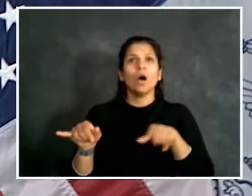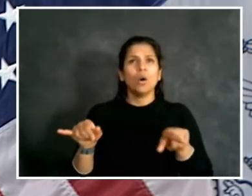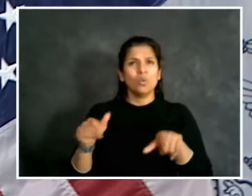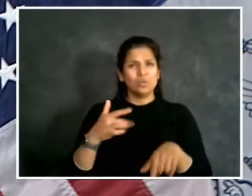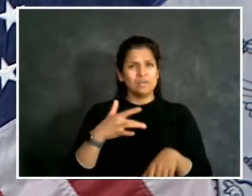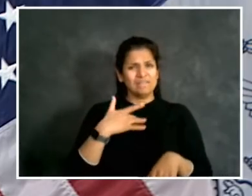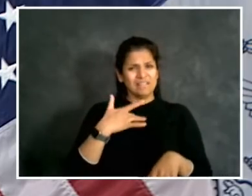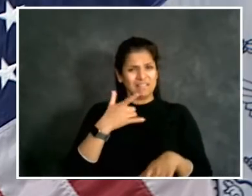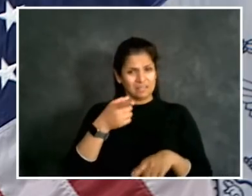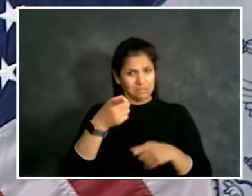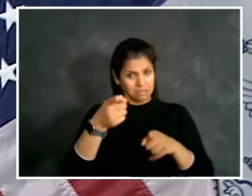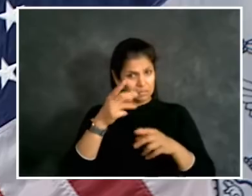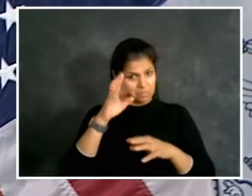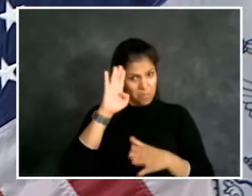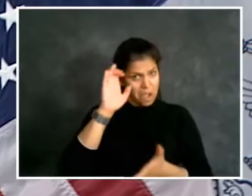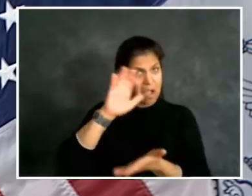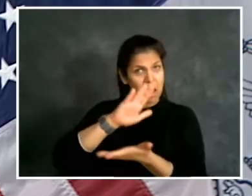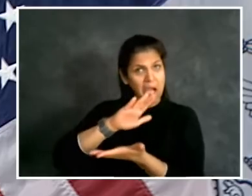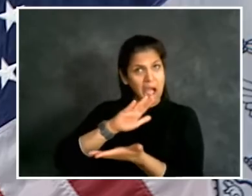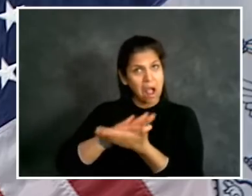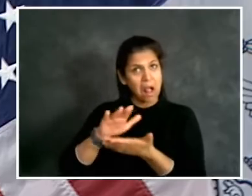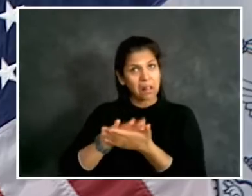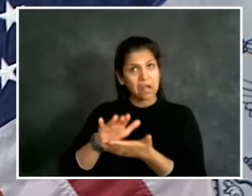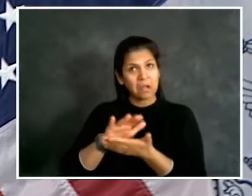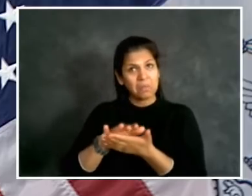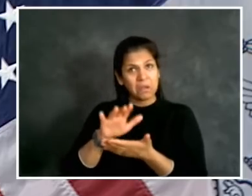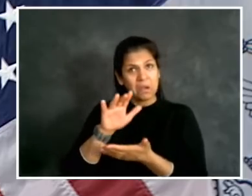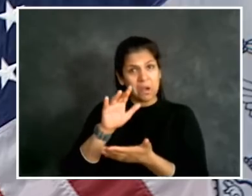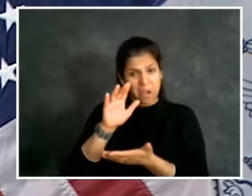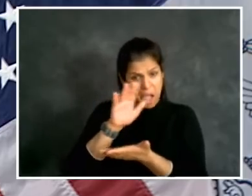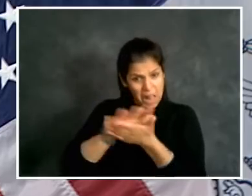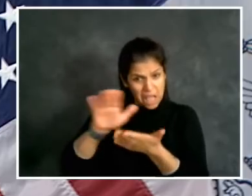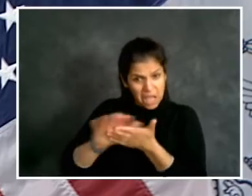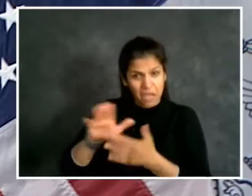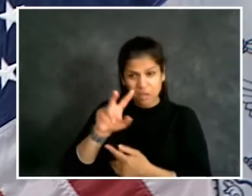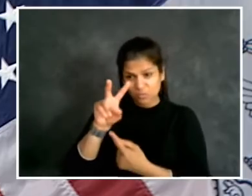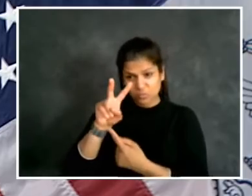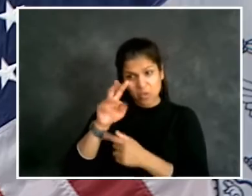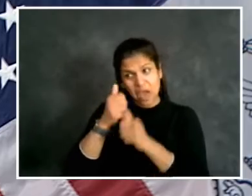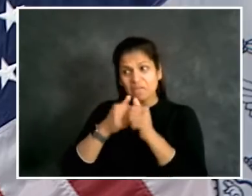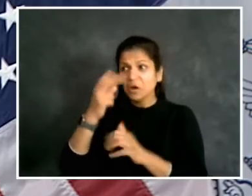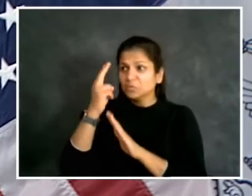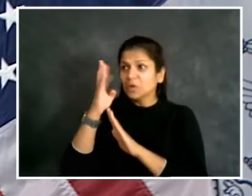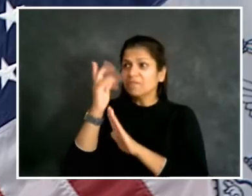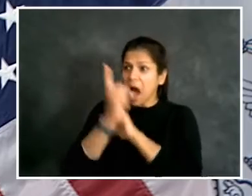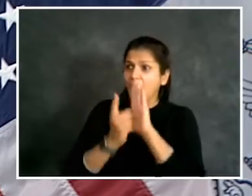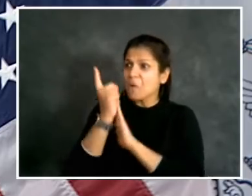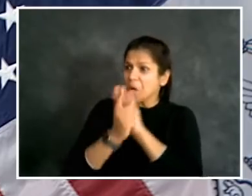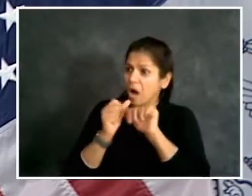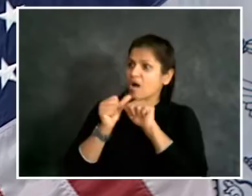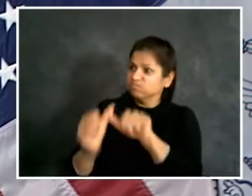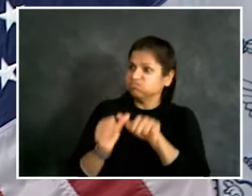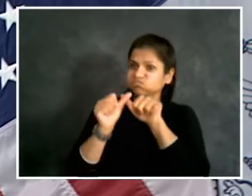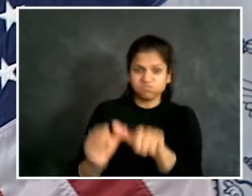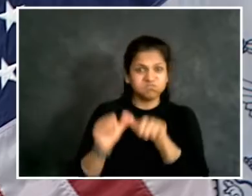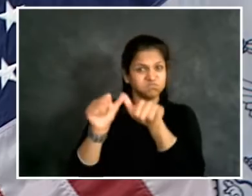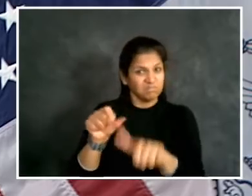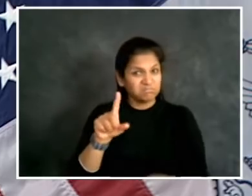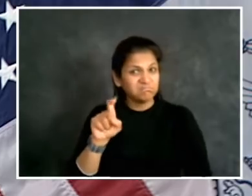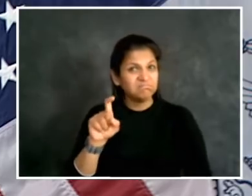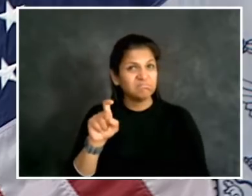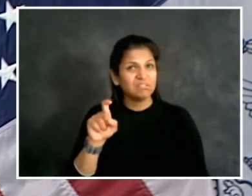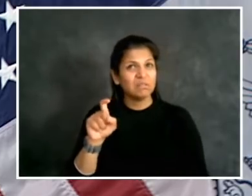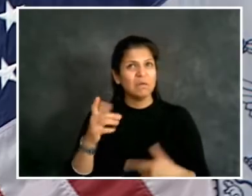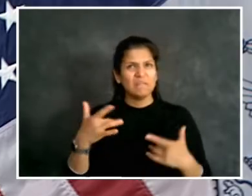wonder if the solution is to send teams of outreach workers and NYPD cops to each of the 10